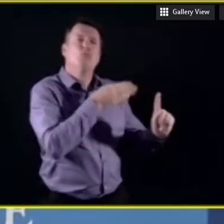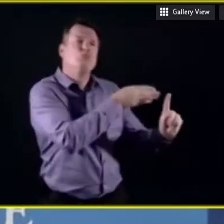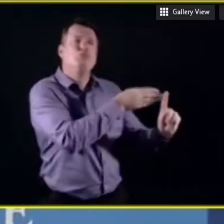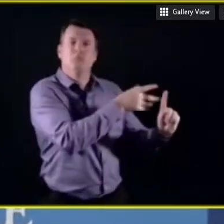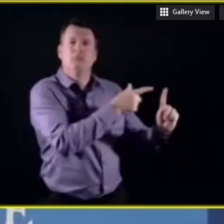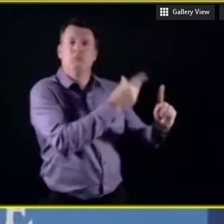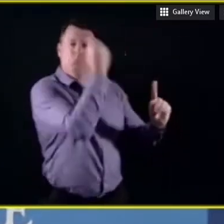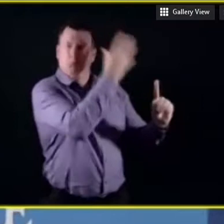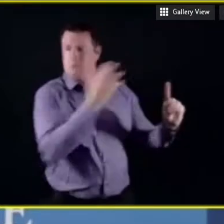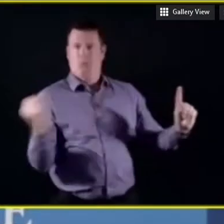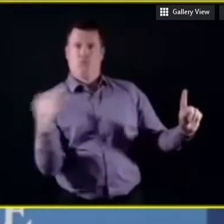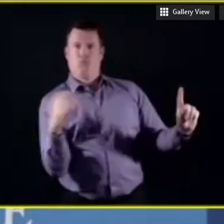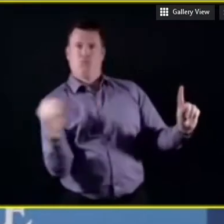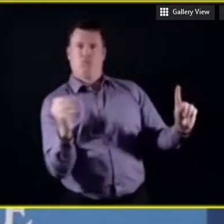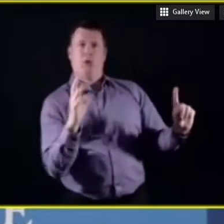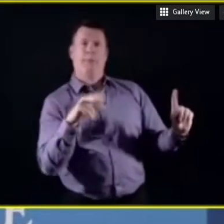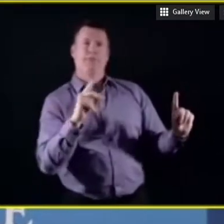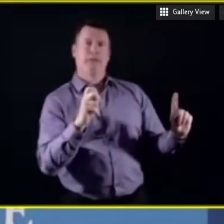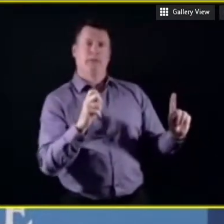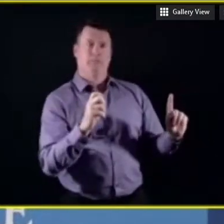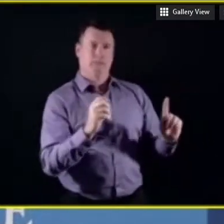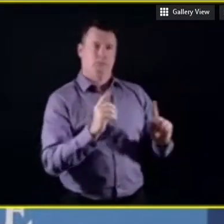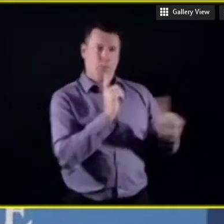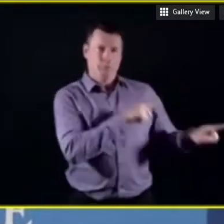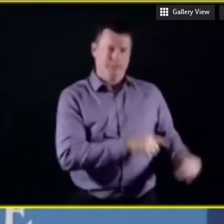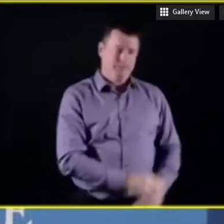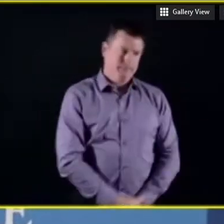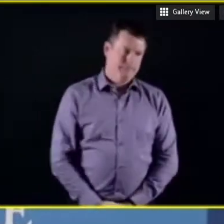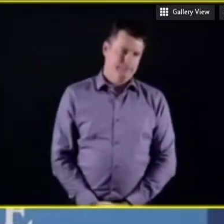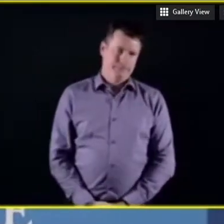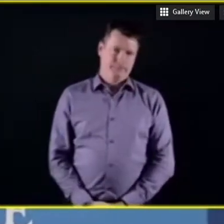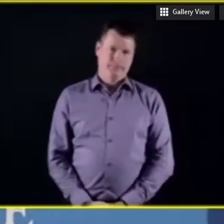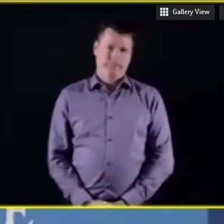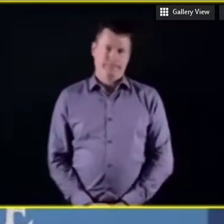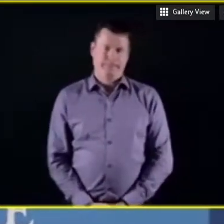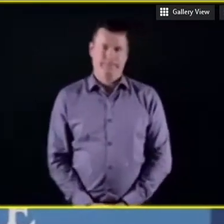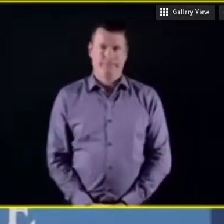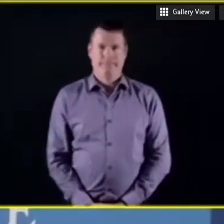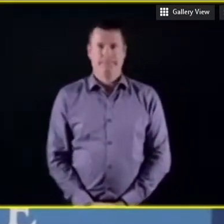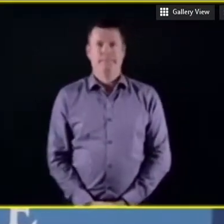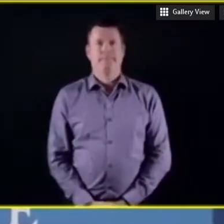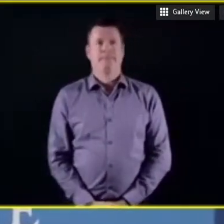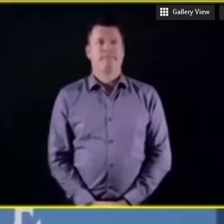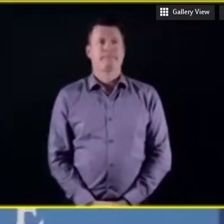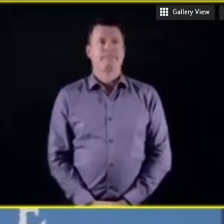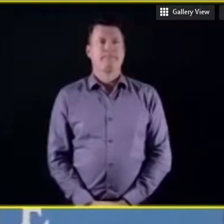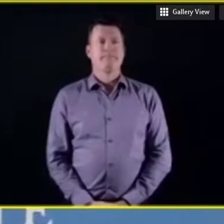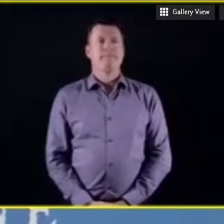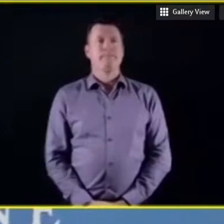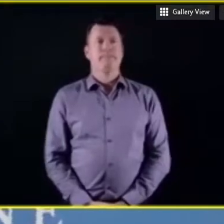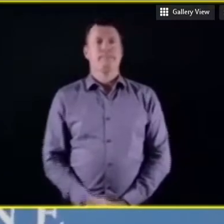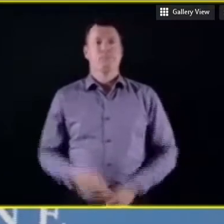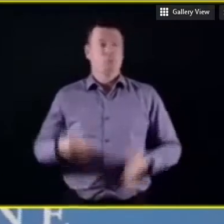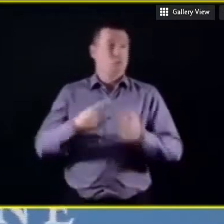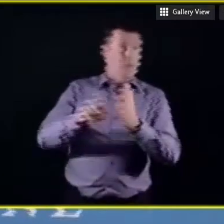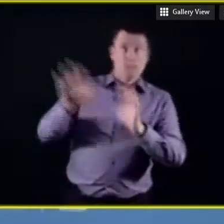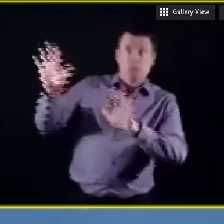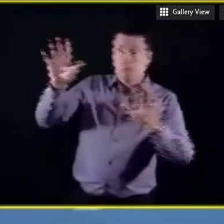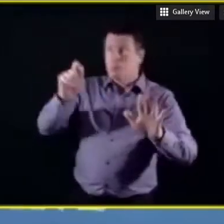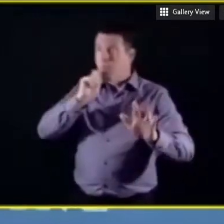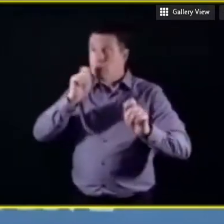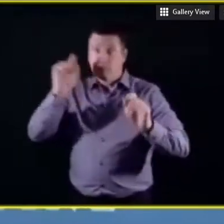Thank you very much, Dr. Johnson. We're going to unmute and ask if there are any reporters on the line. I'm only seeing TV stations, so I'm not sure